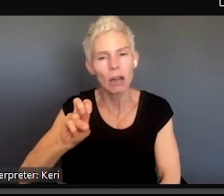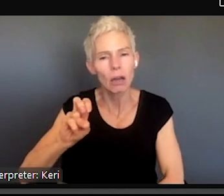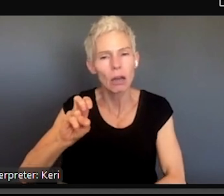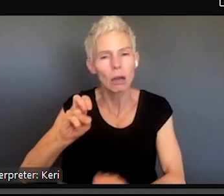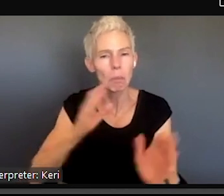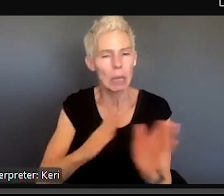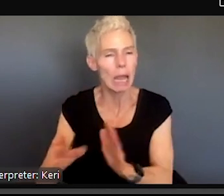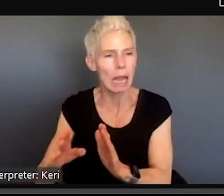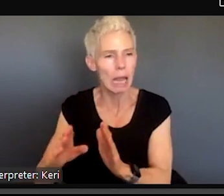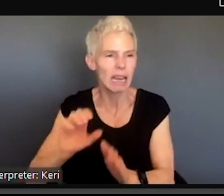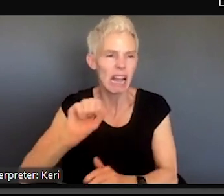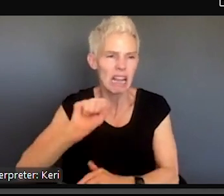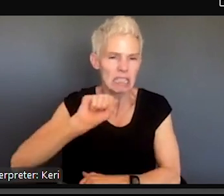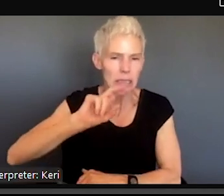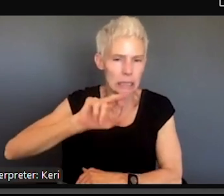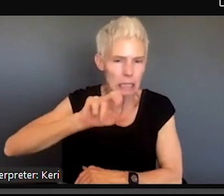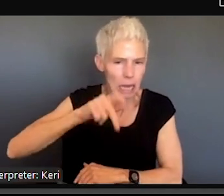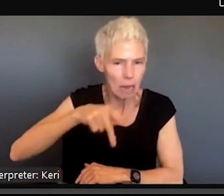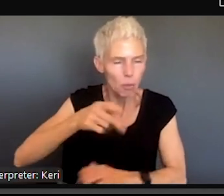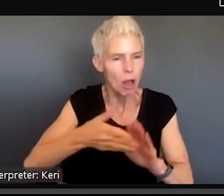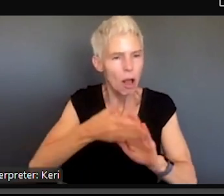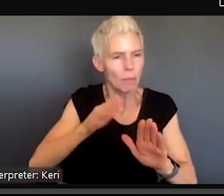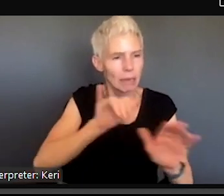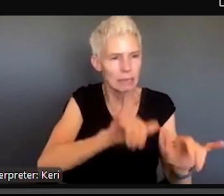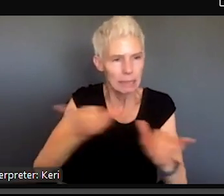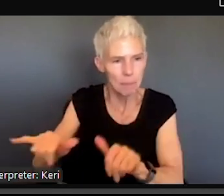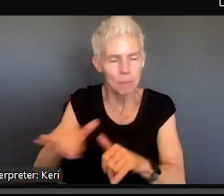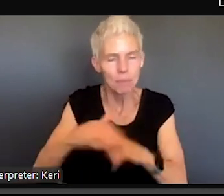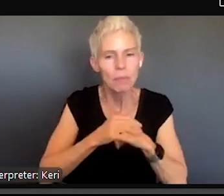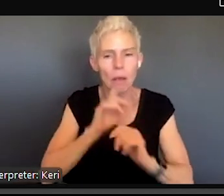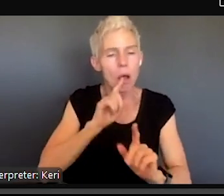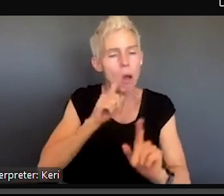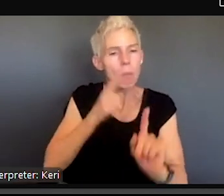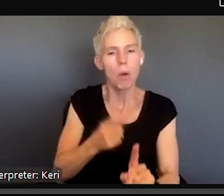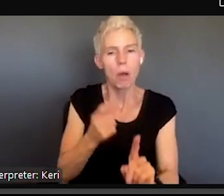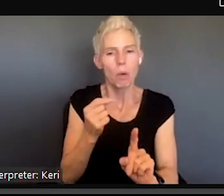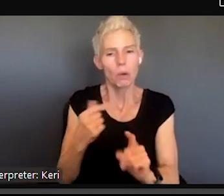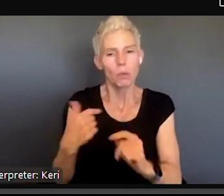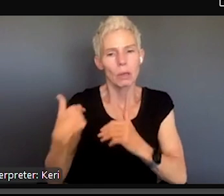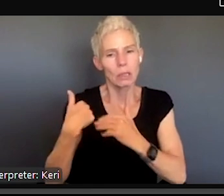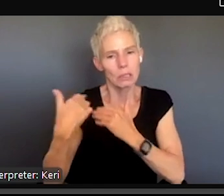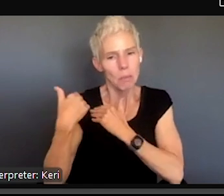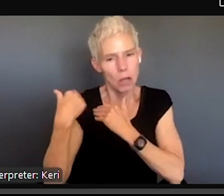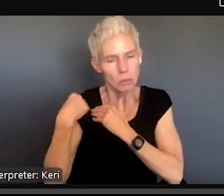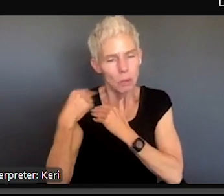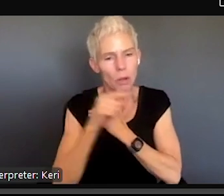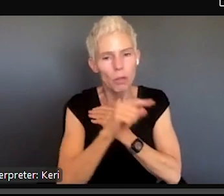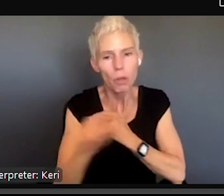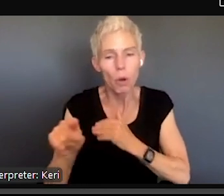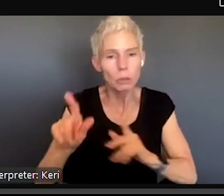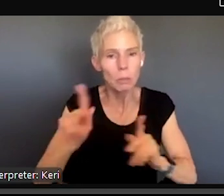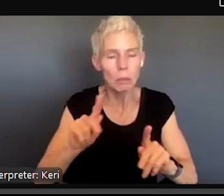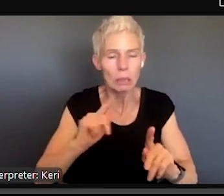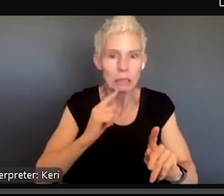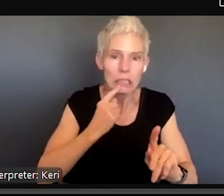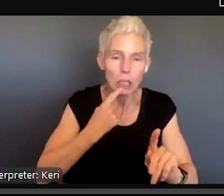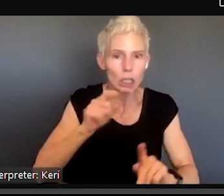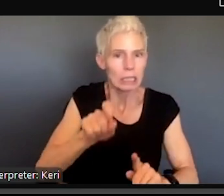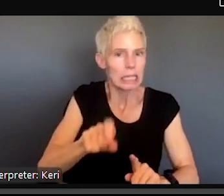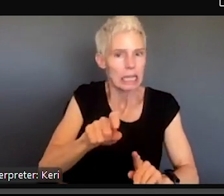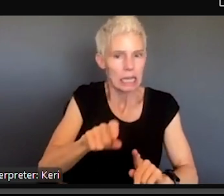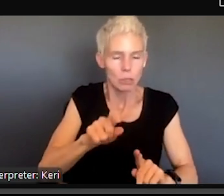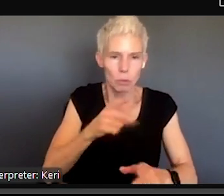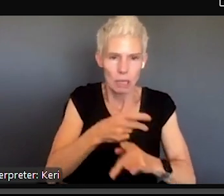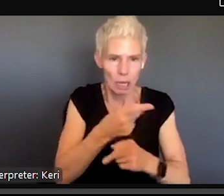SNP, we operate in that manner. So bottom line is we're responsible for those with the greatest needs in